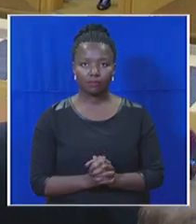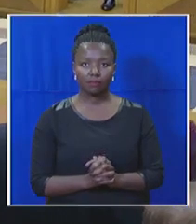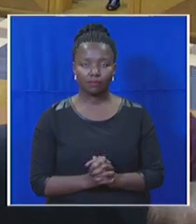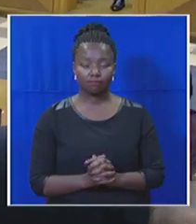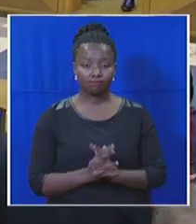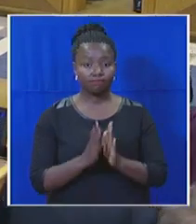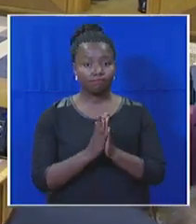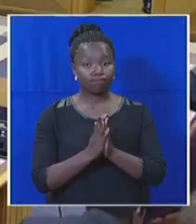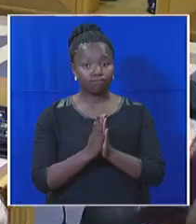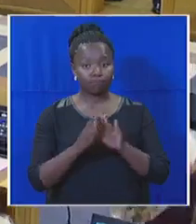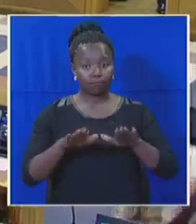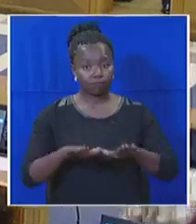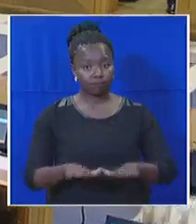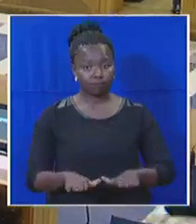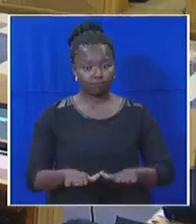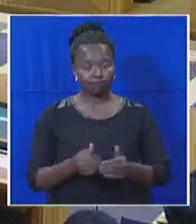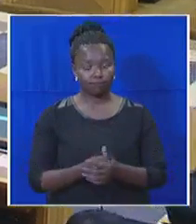Please be seated.